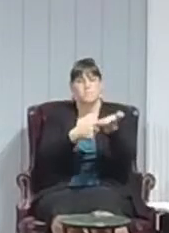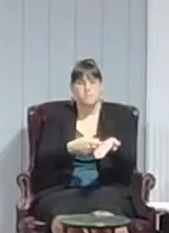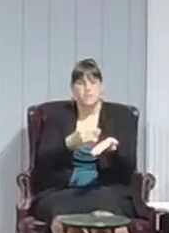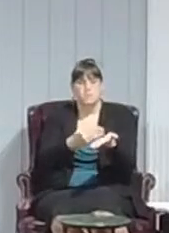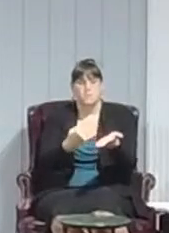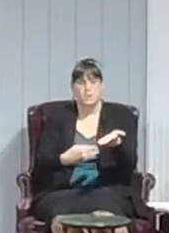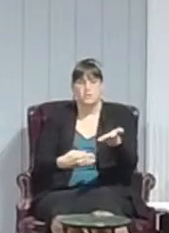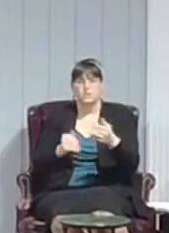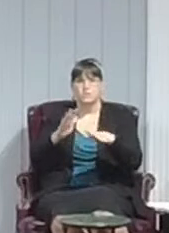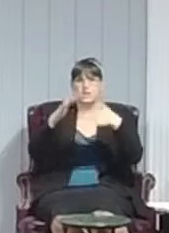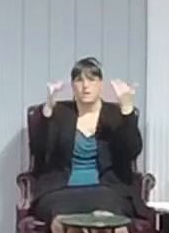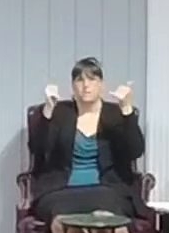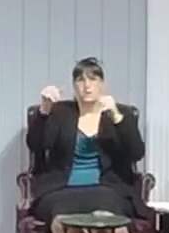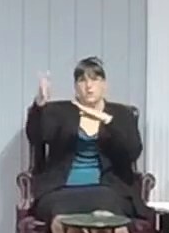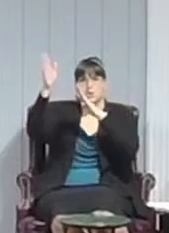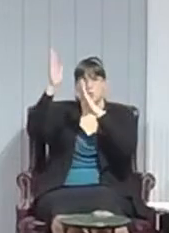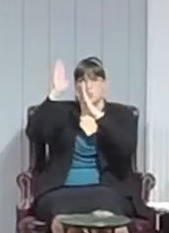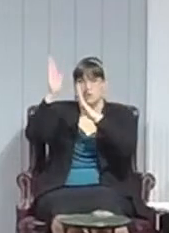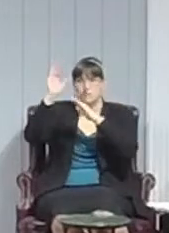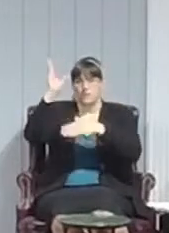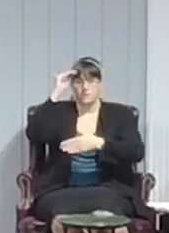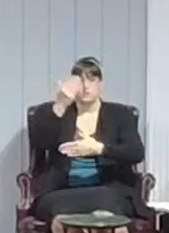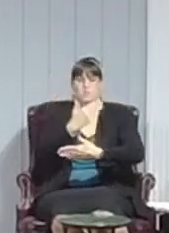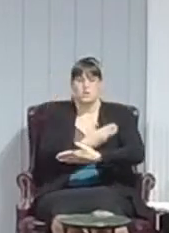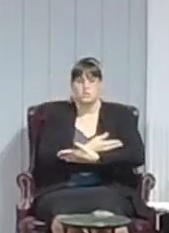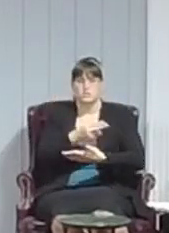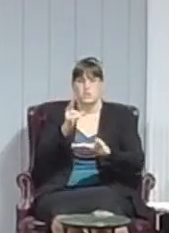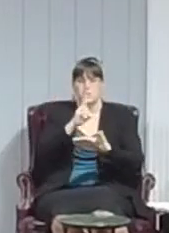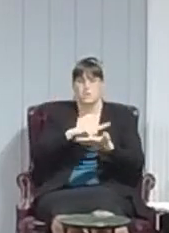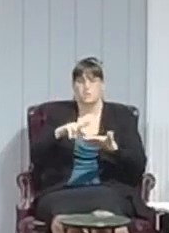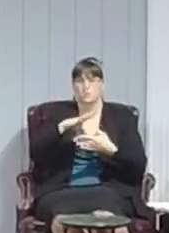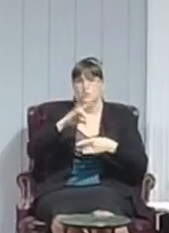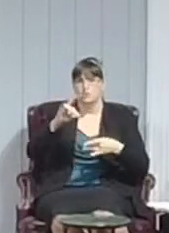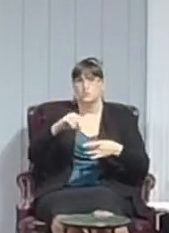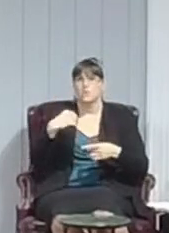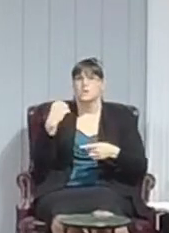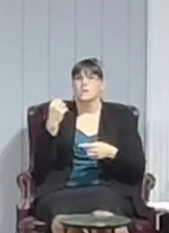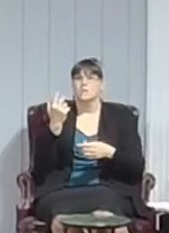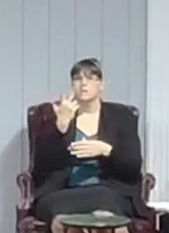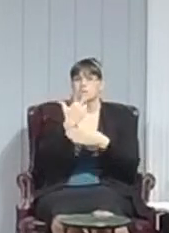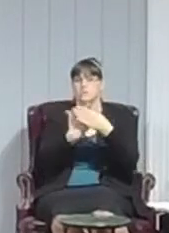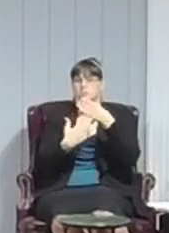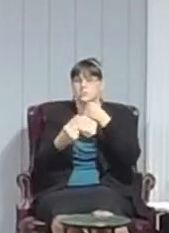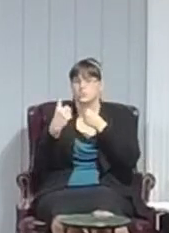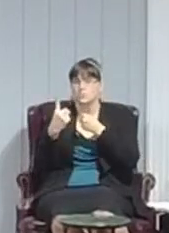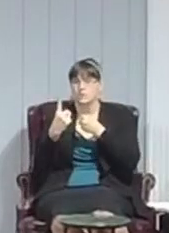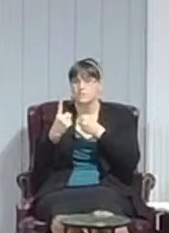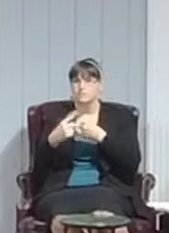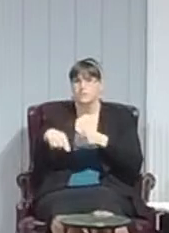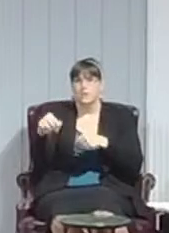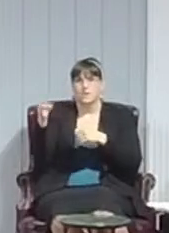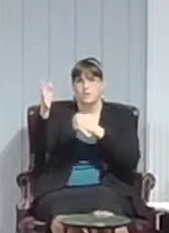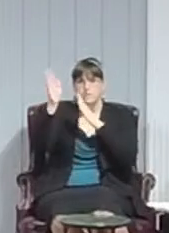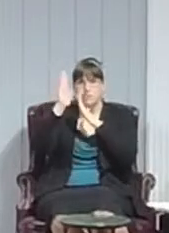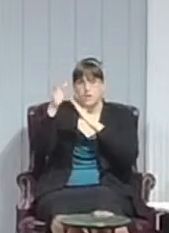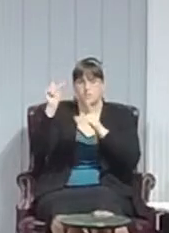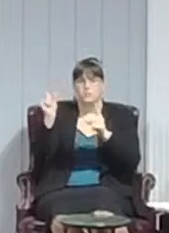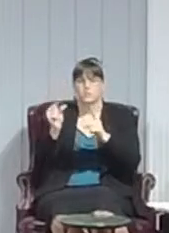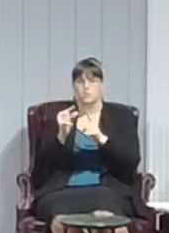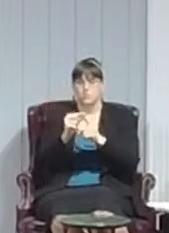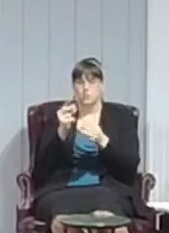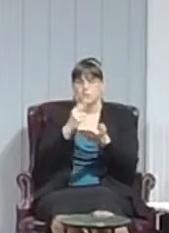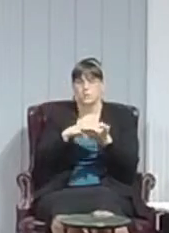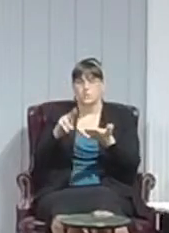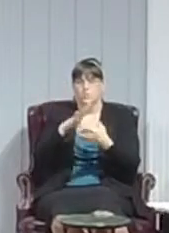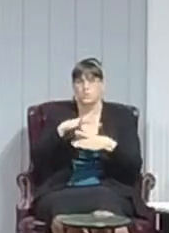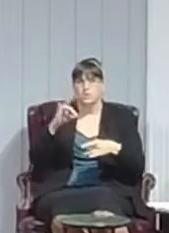the Son, God the Word, God the Son, and God the Holy Ghost, and these three are one. The Father, the Word, and the Holy Ghost, and these three